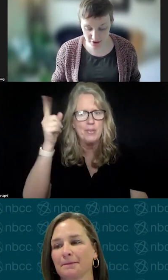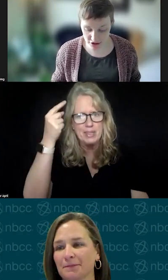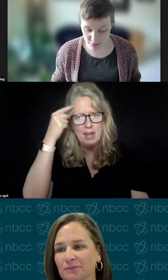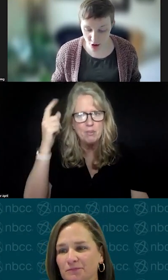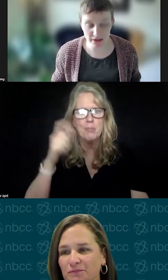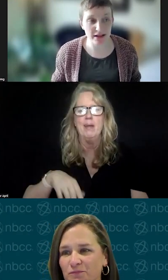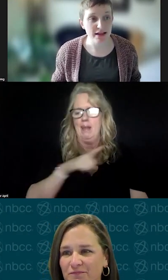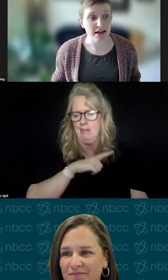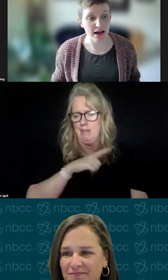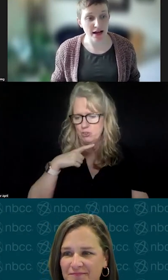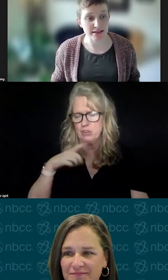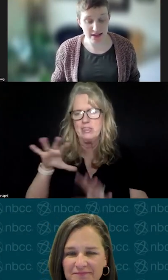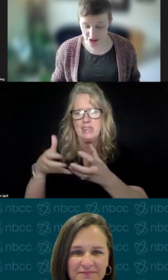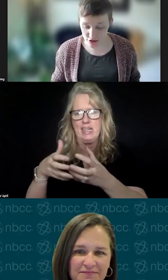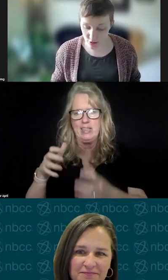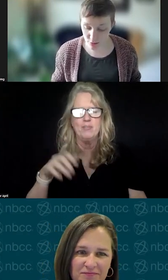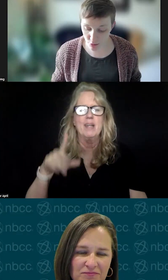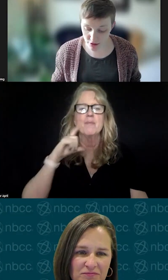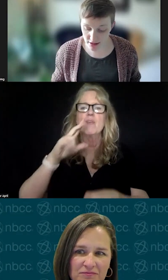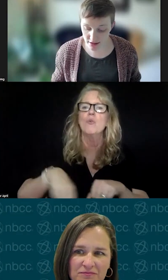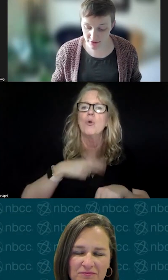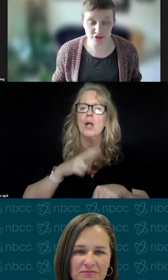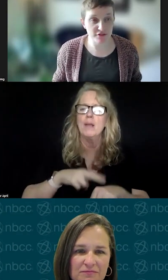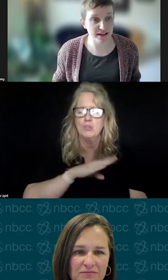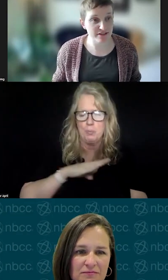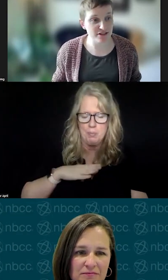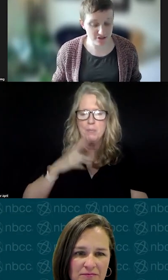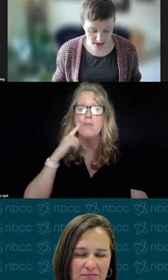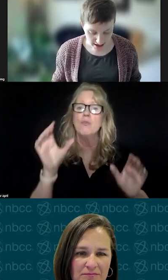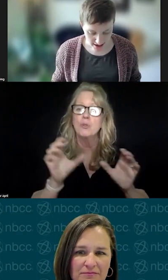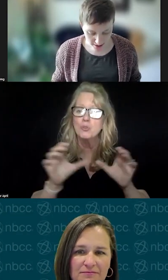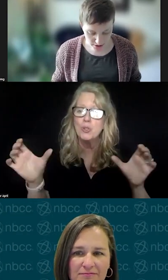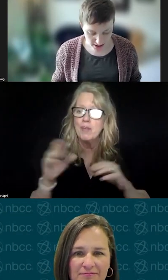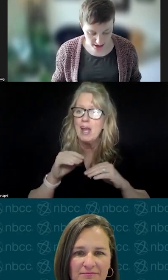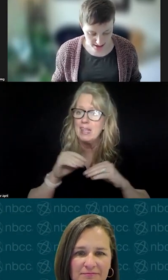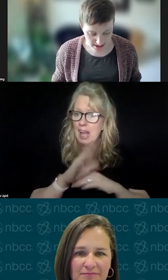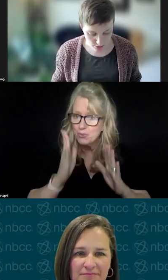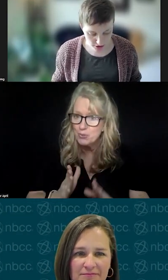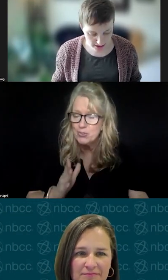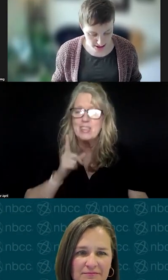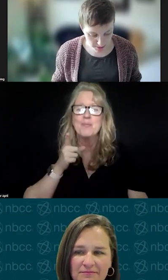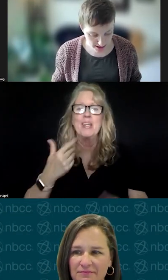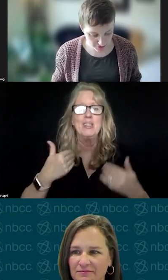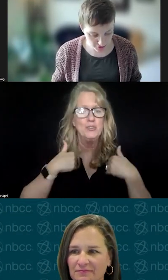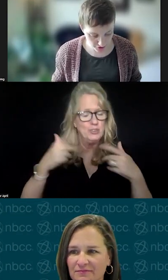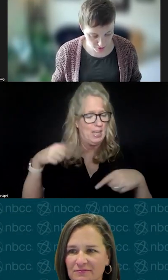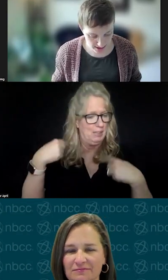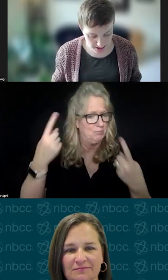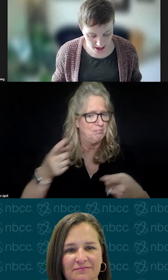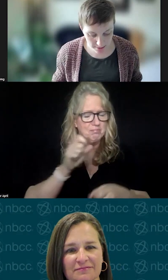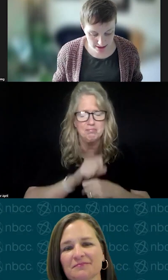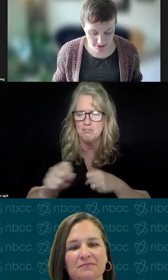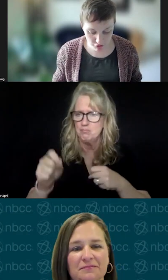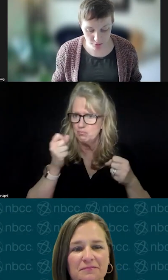Legislative Affairs Department at the National Board for Certified Counselors. She has worked in this space for quite